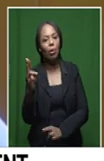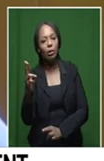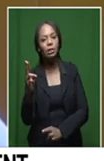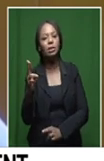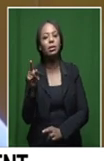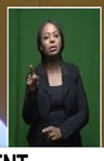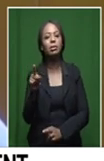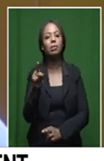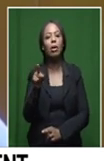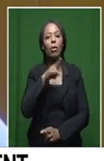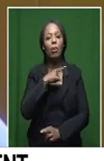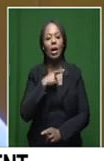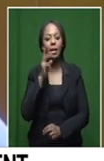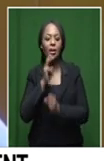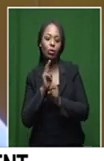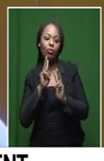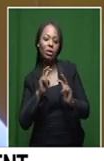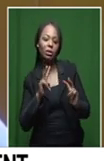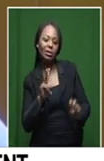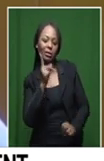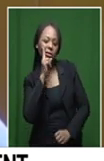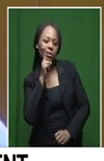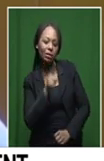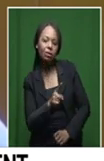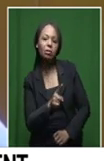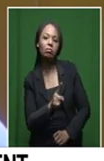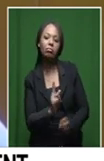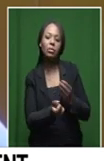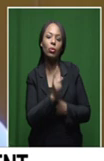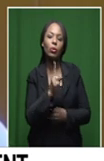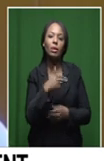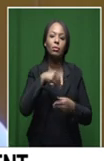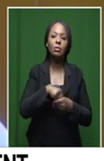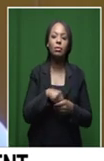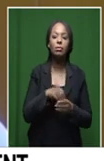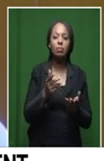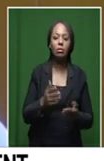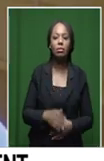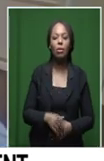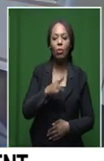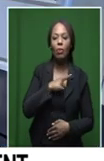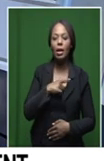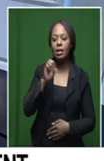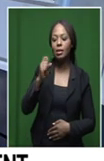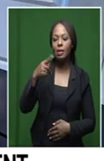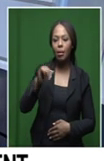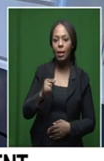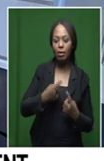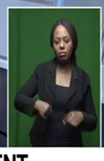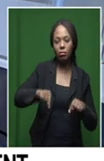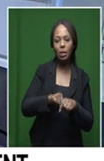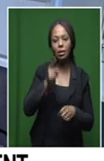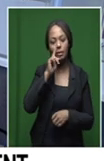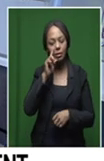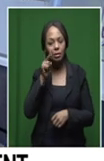be investigated by ourselves in collaboration with SAPRA. All right. Thank you so much, Dr. Bamford, for joining us this morning. Just to